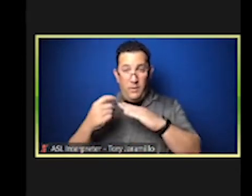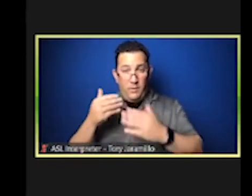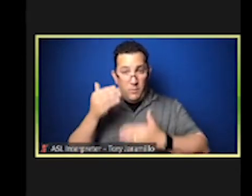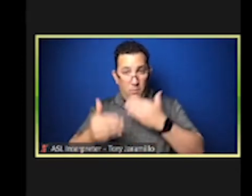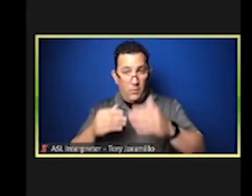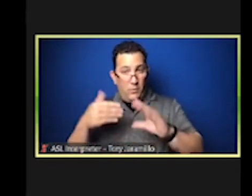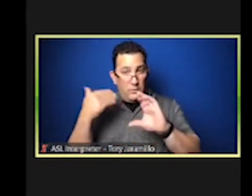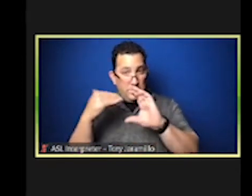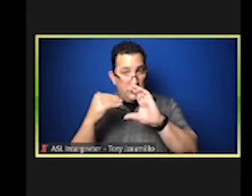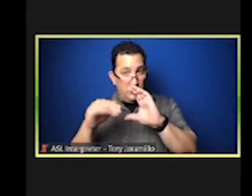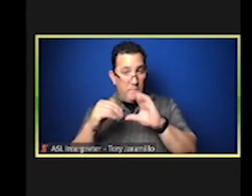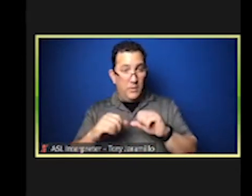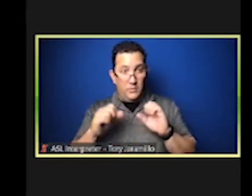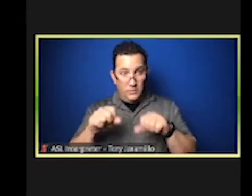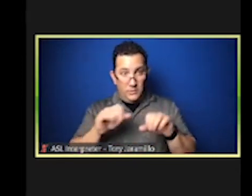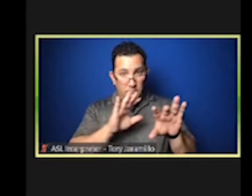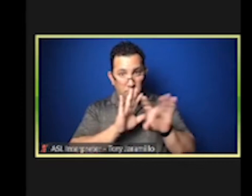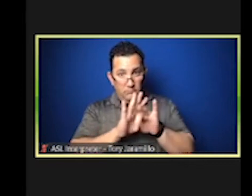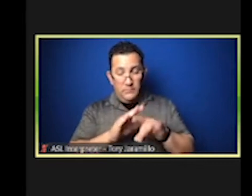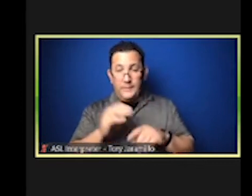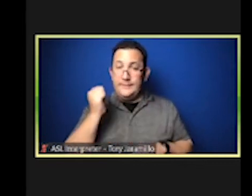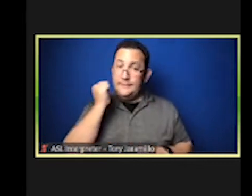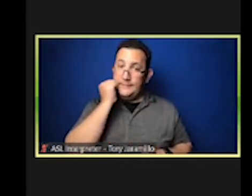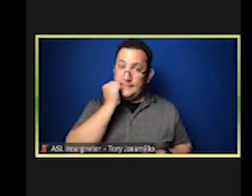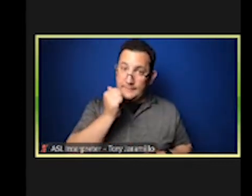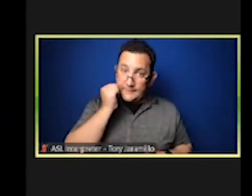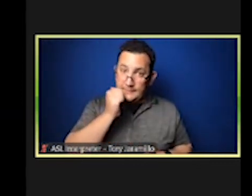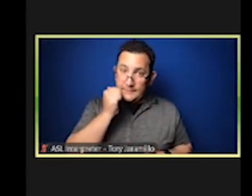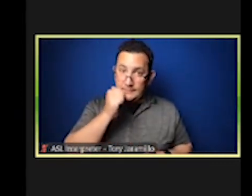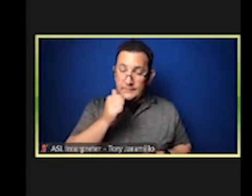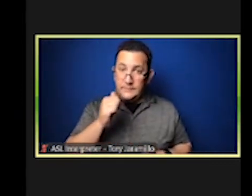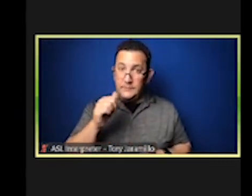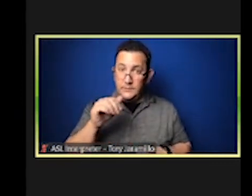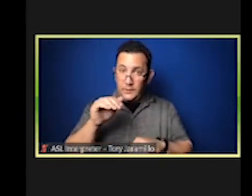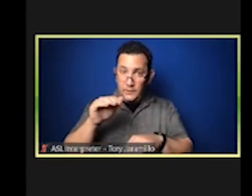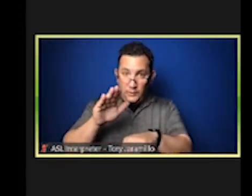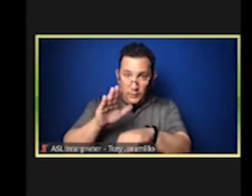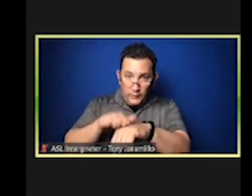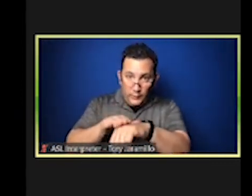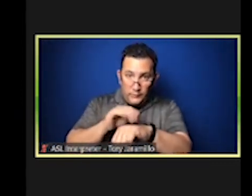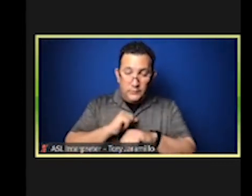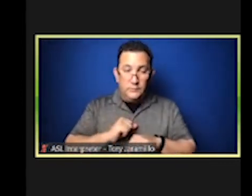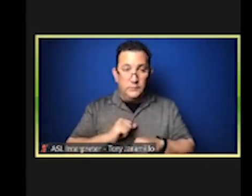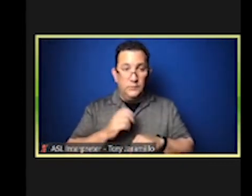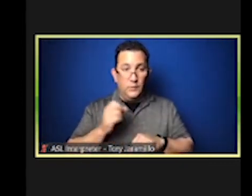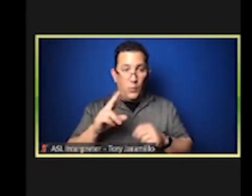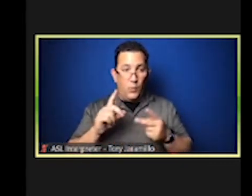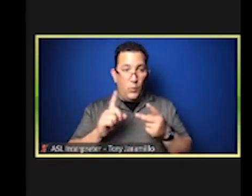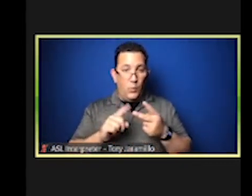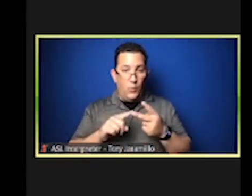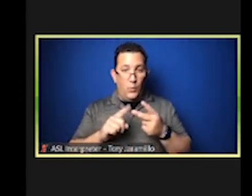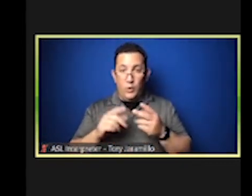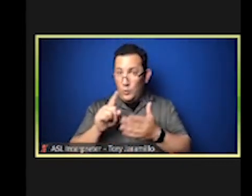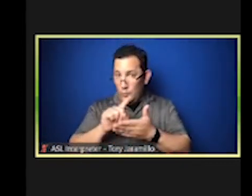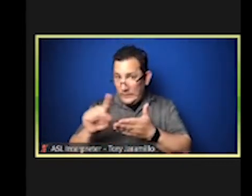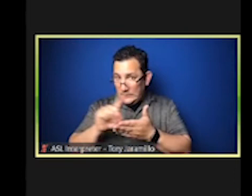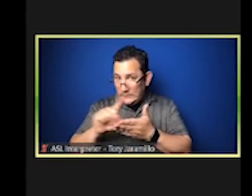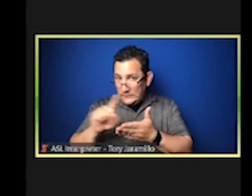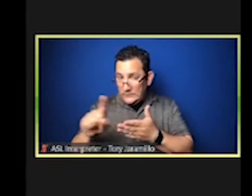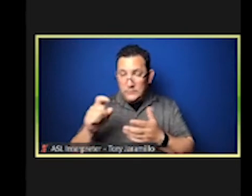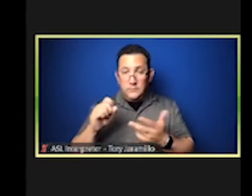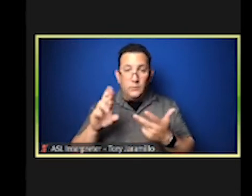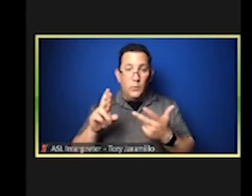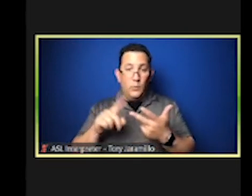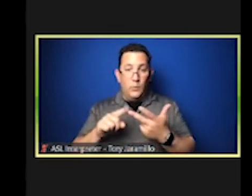you can choose daily alerts, or you can choose weekly or